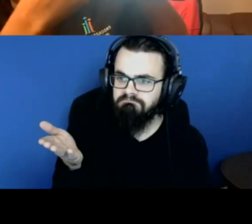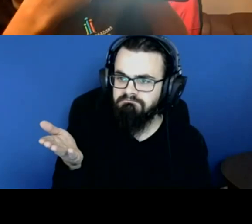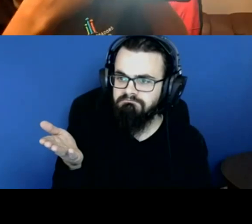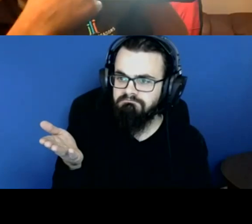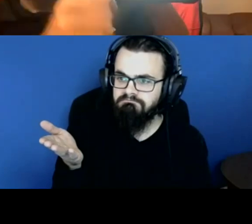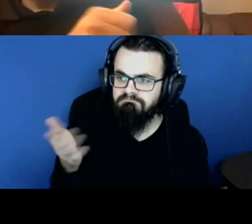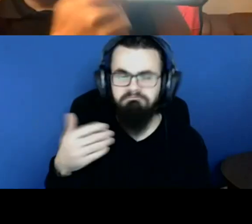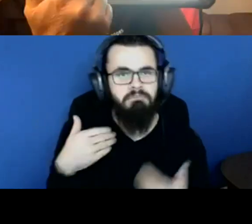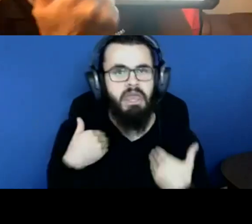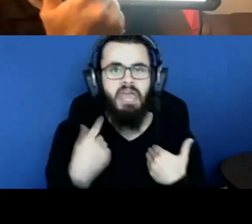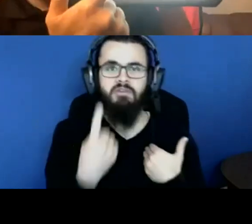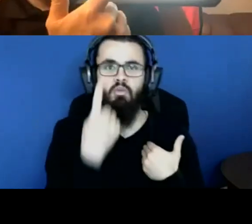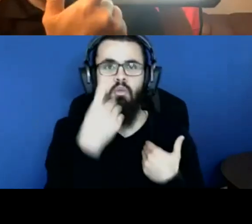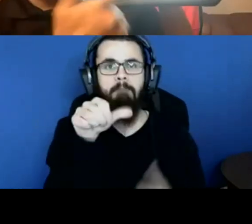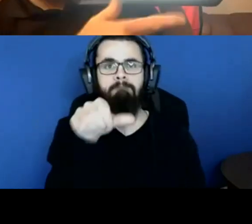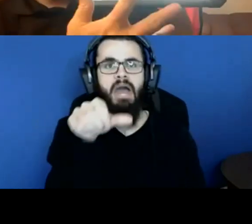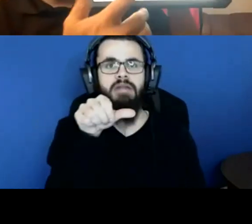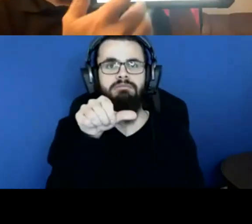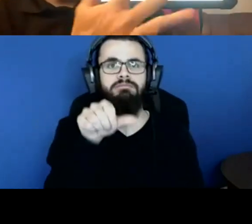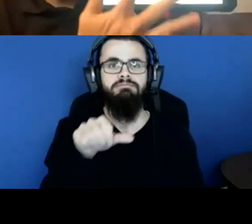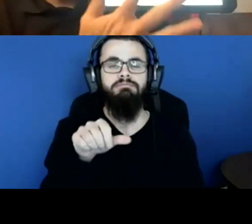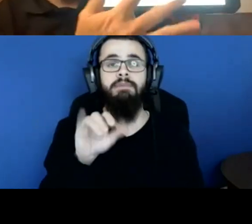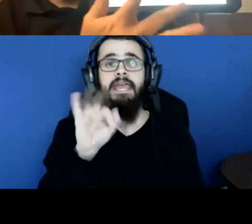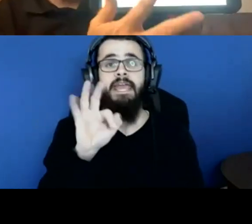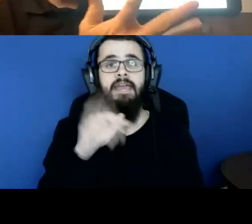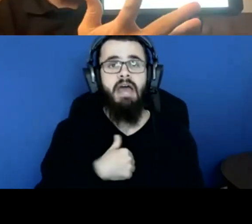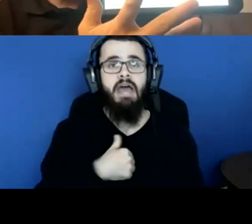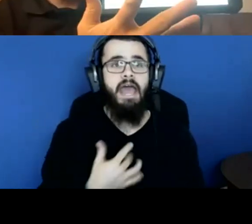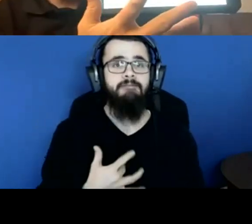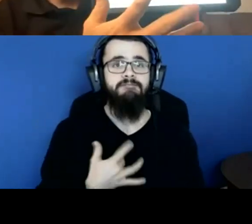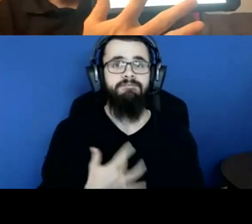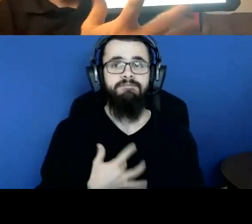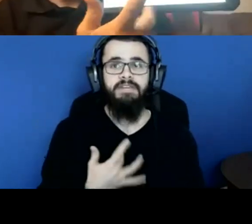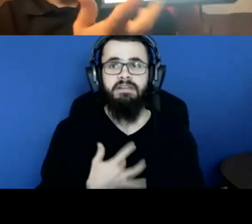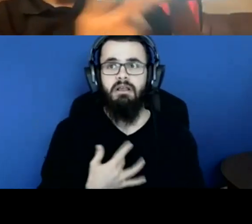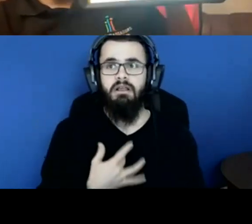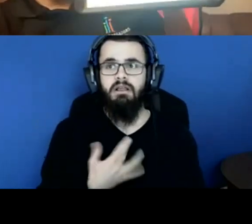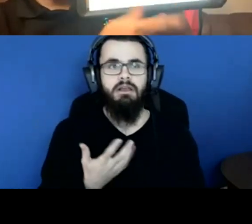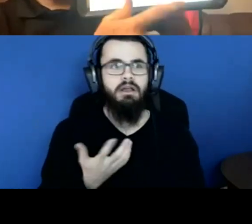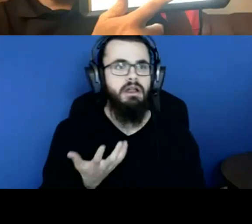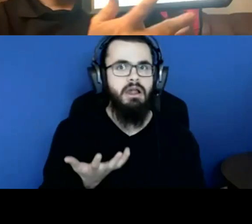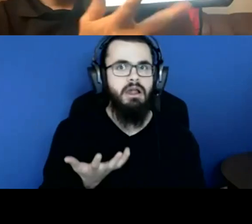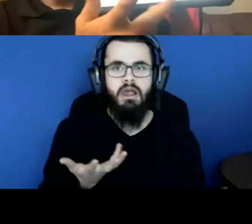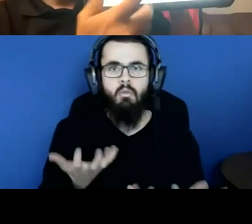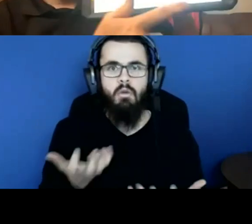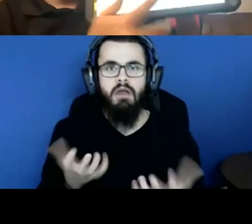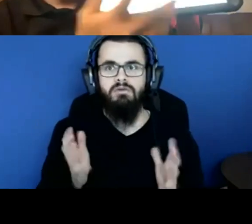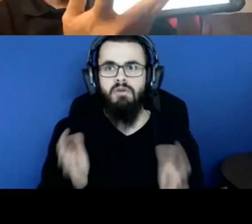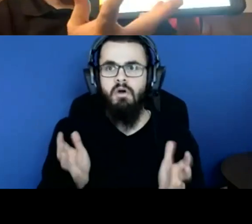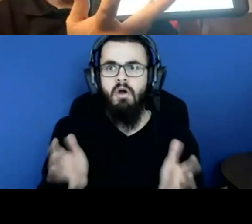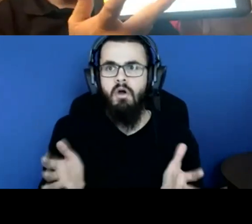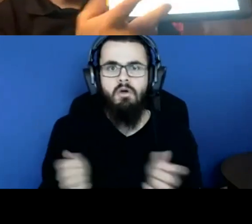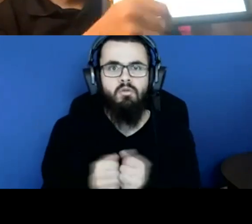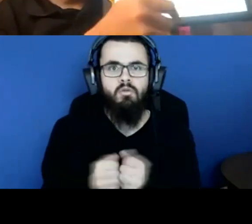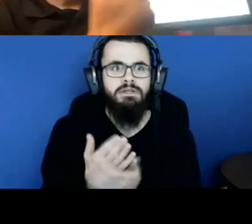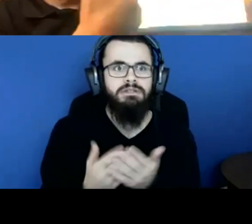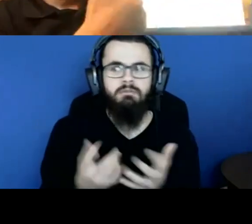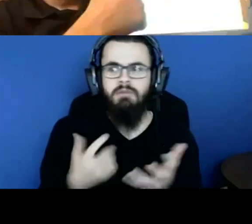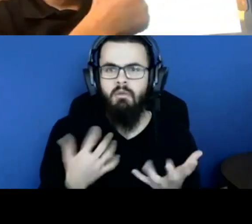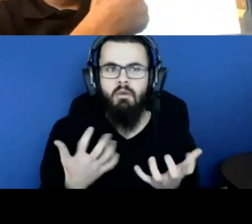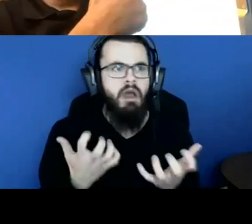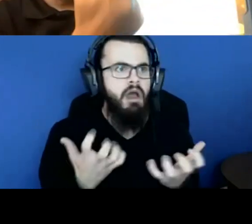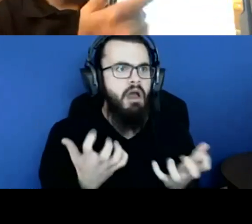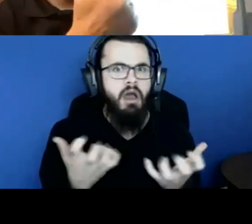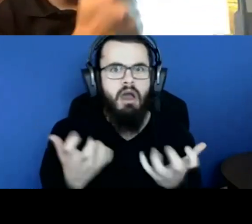has a button. So if I feel like I need to talk to somebody, just say, for 10 minutes, I